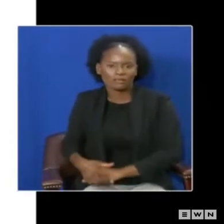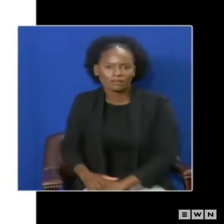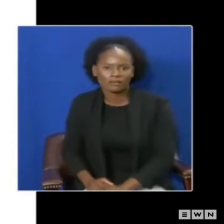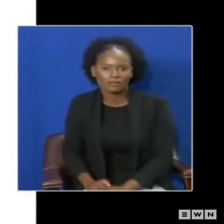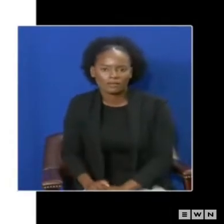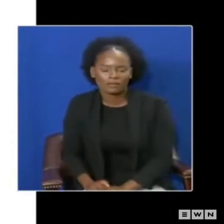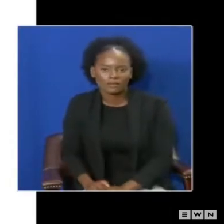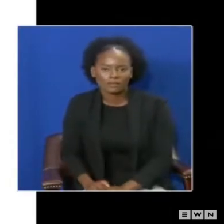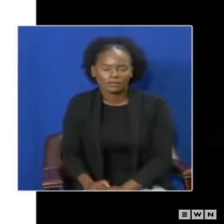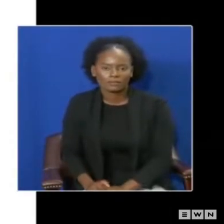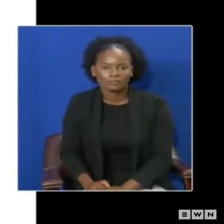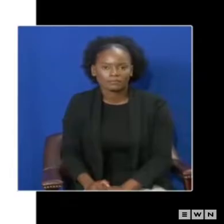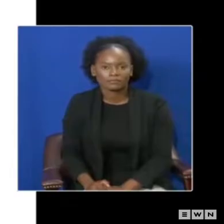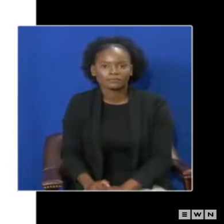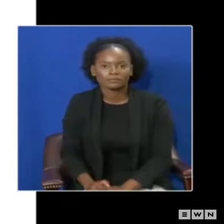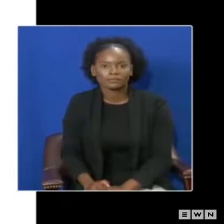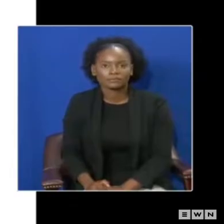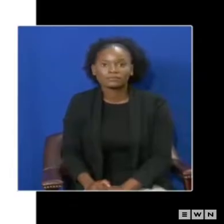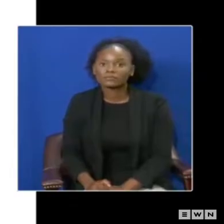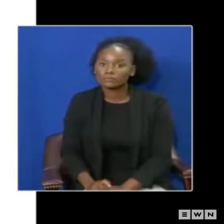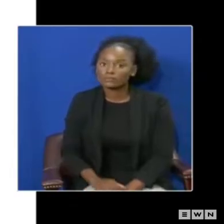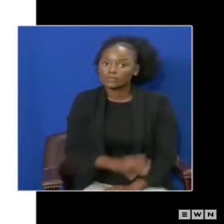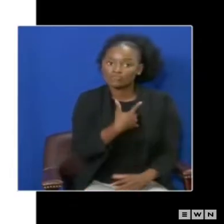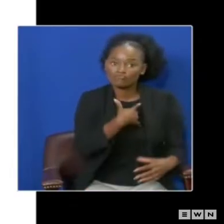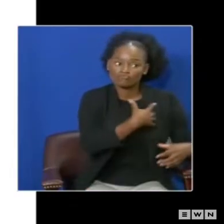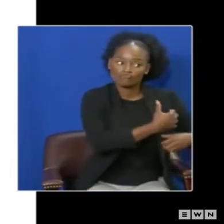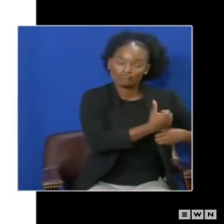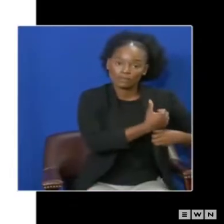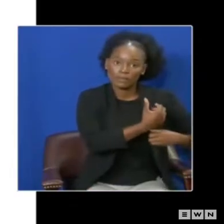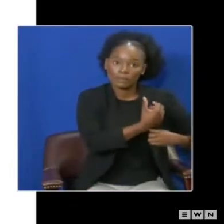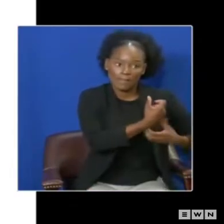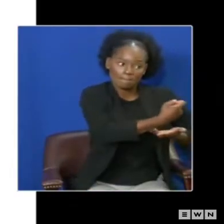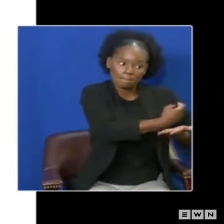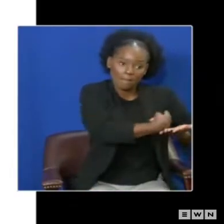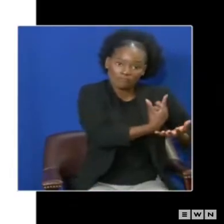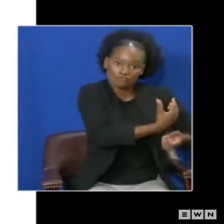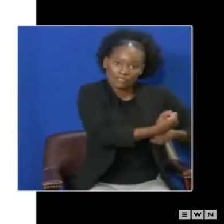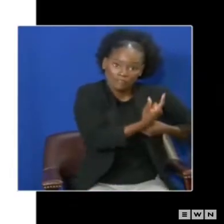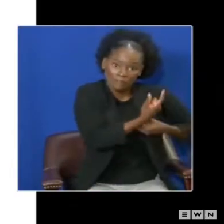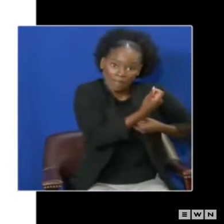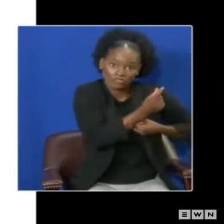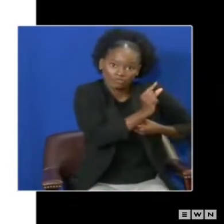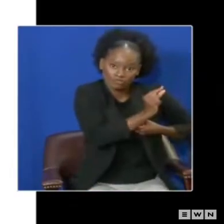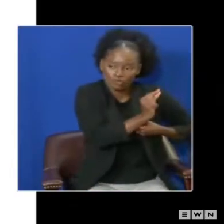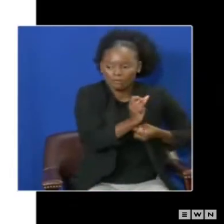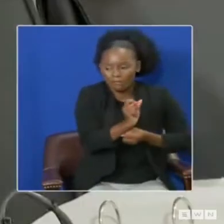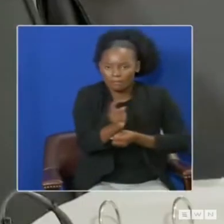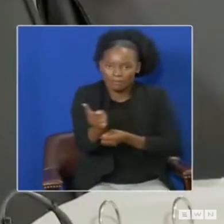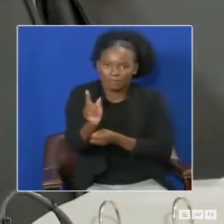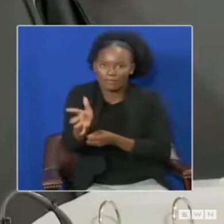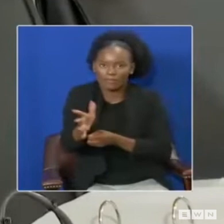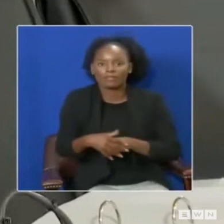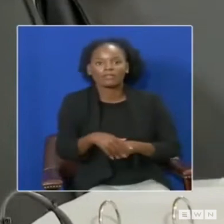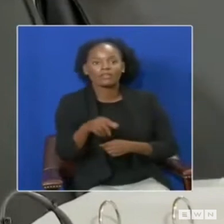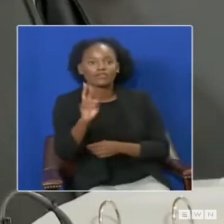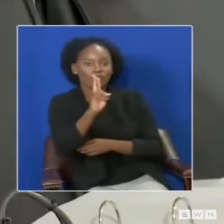They will send it to me soon. And Mr. Rafadi says, okay.